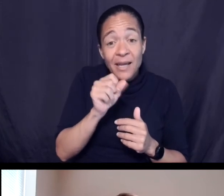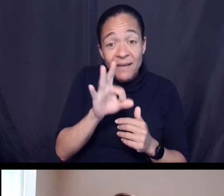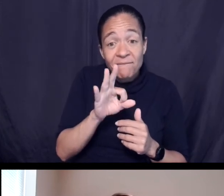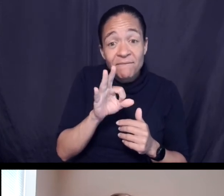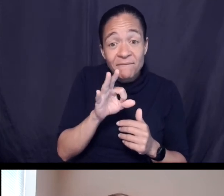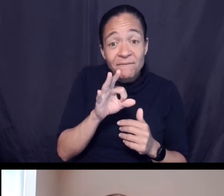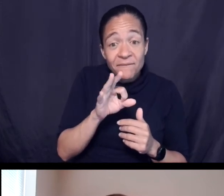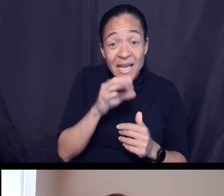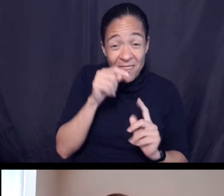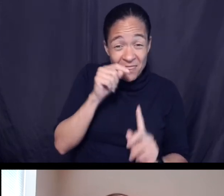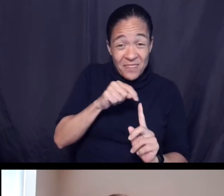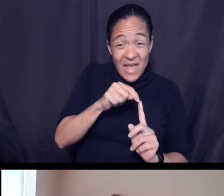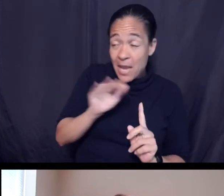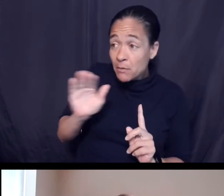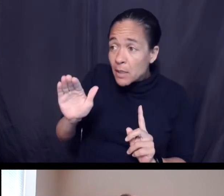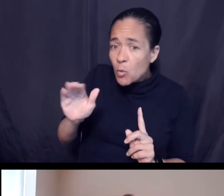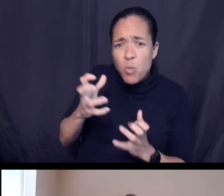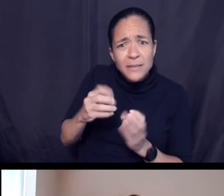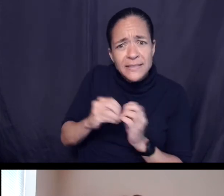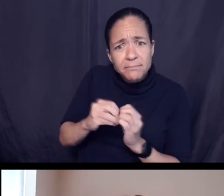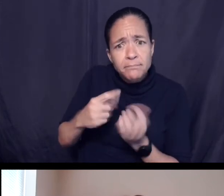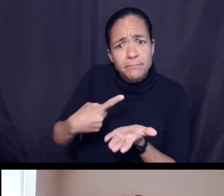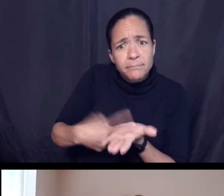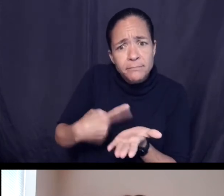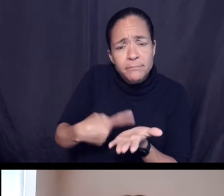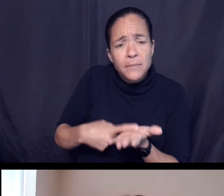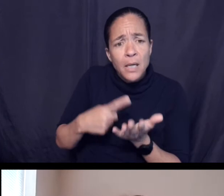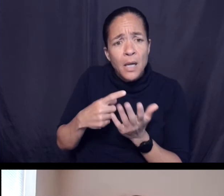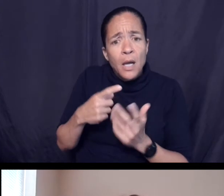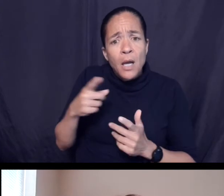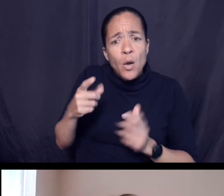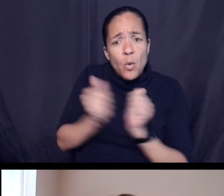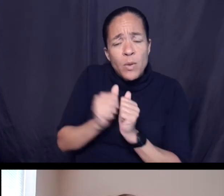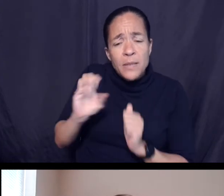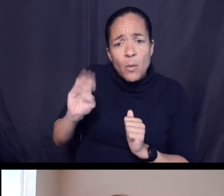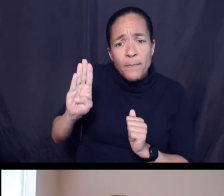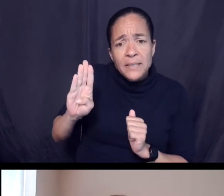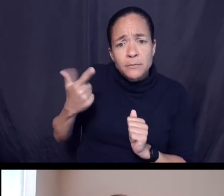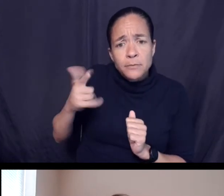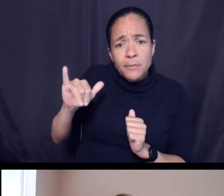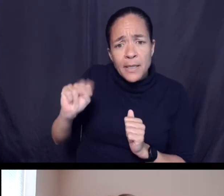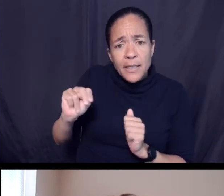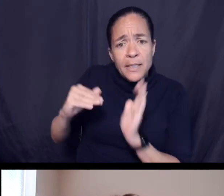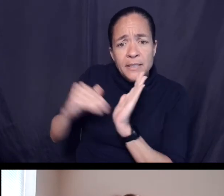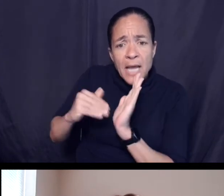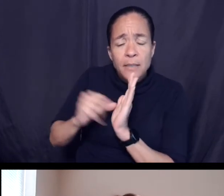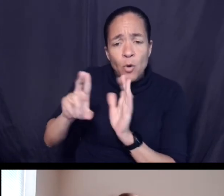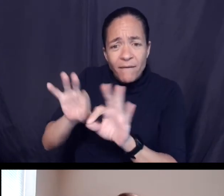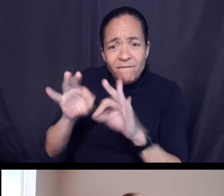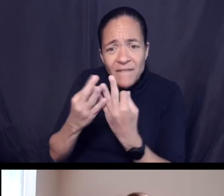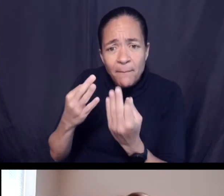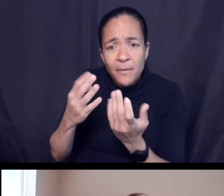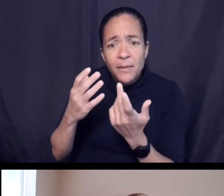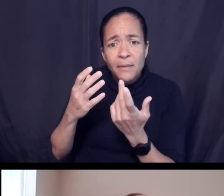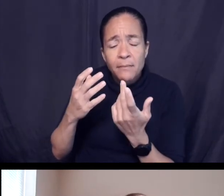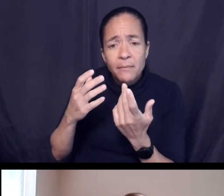but want to discuss this diagnosis with their OB doctor or their family practice doctor who is